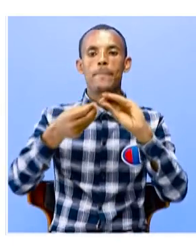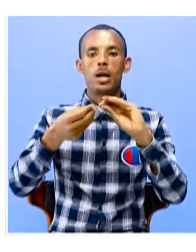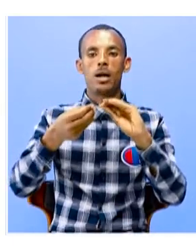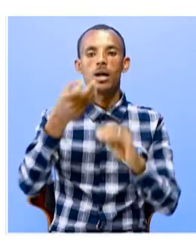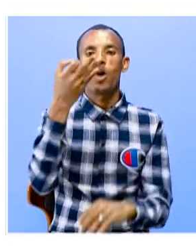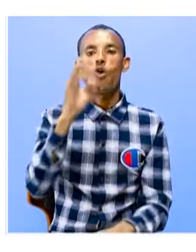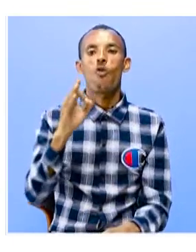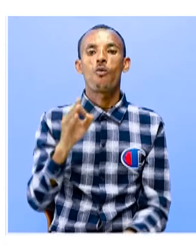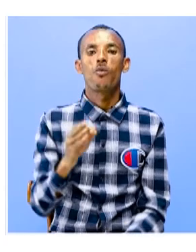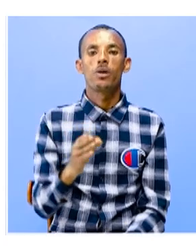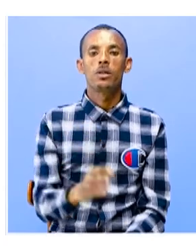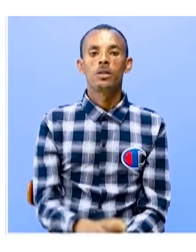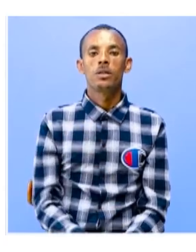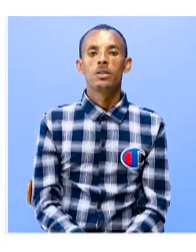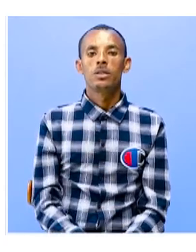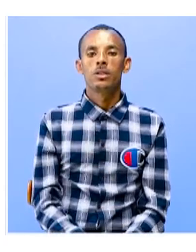square